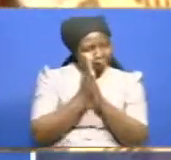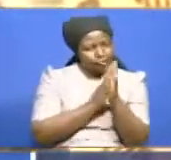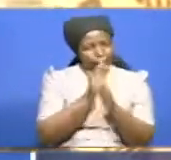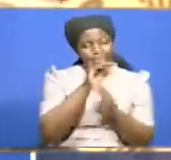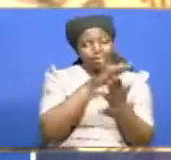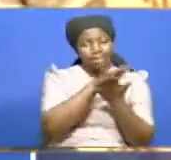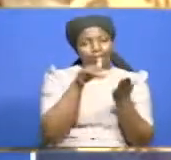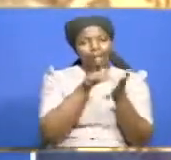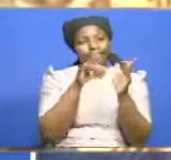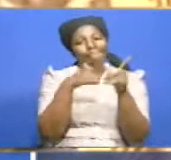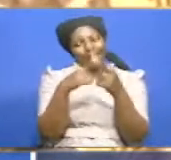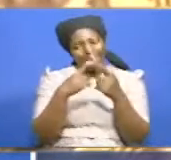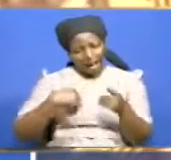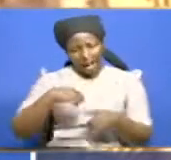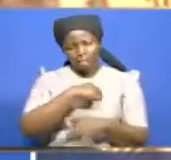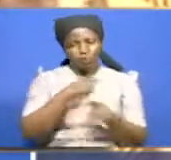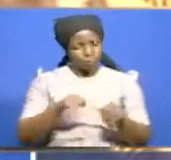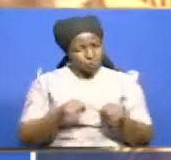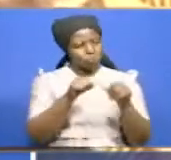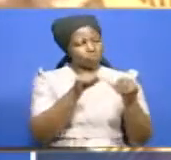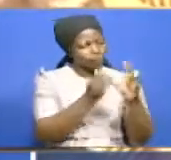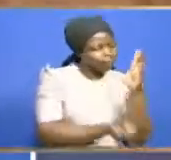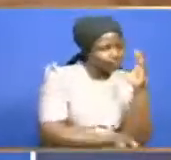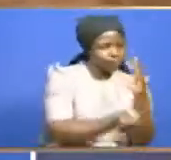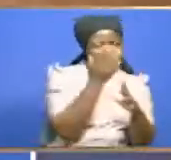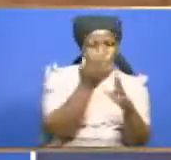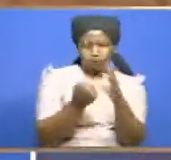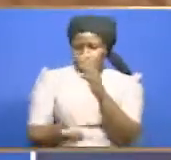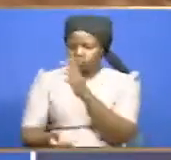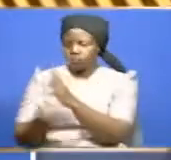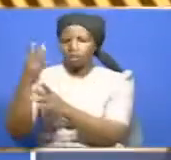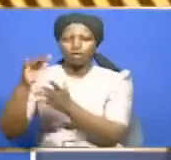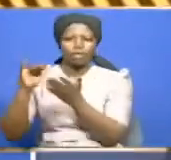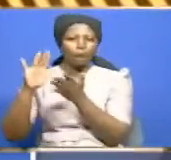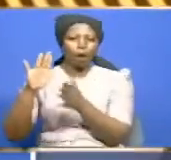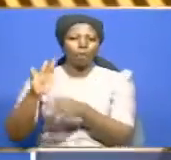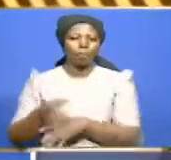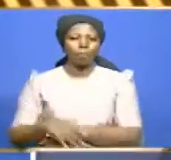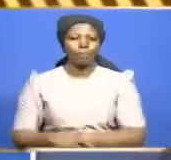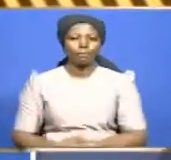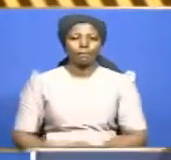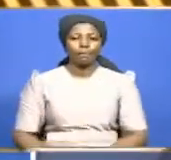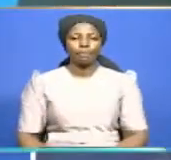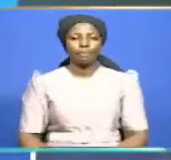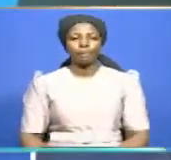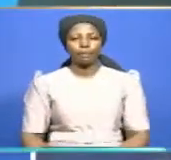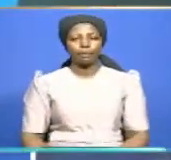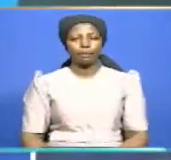continue to roll out more. Biti Kiptum, Channel One Business.